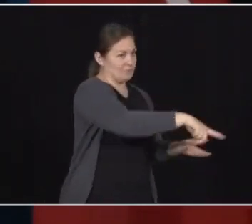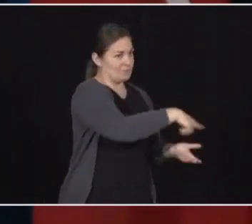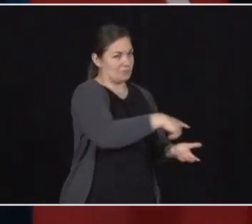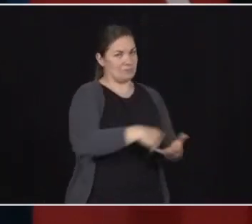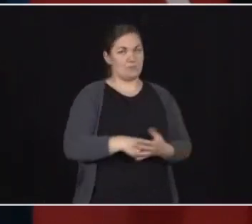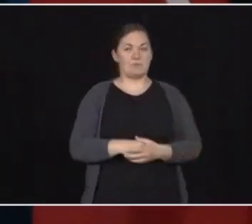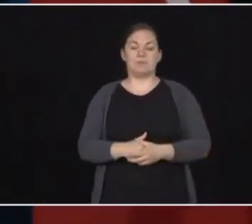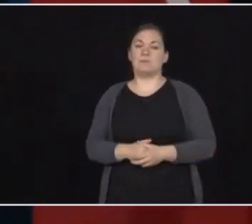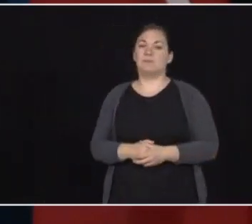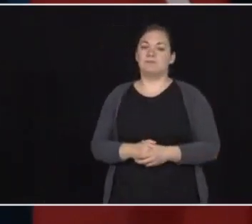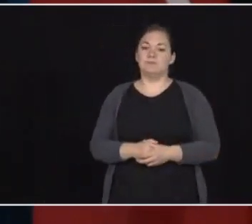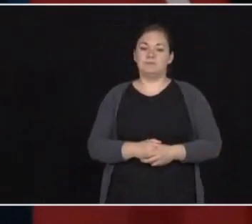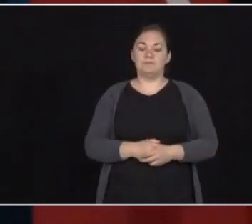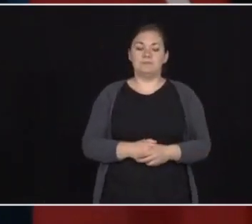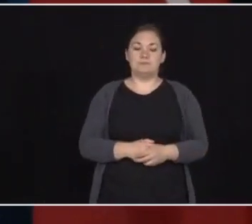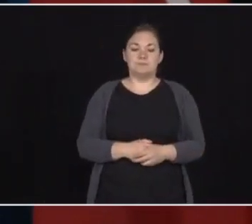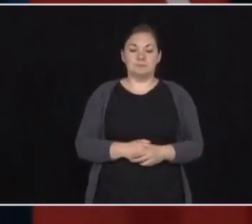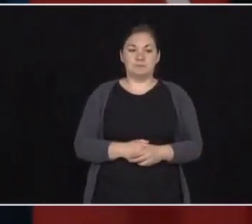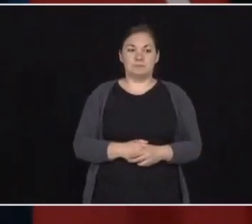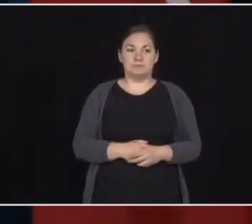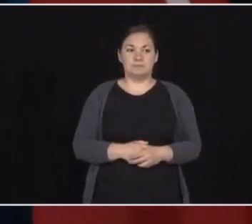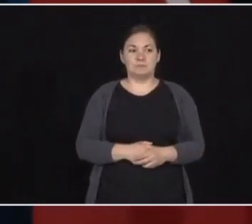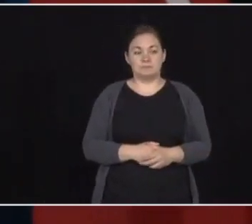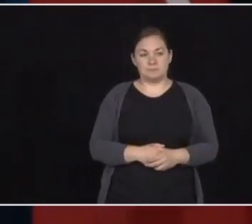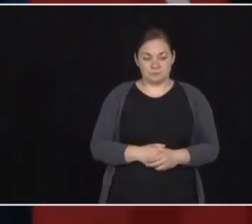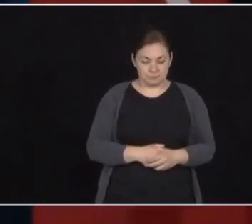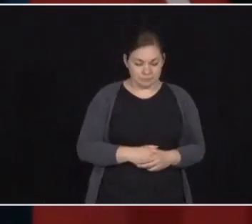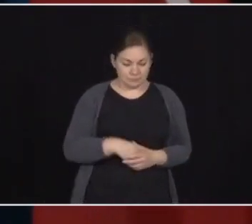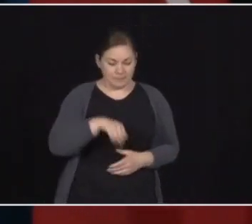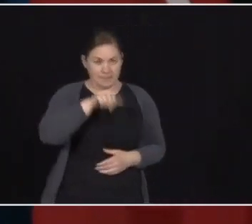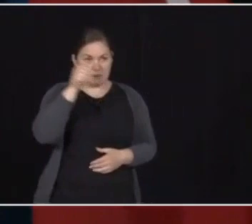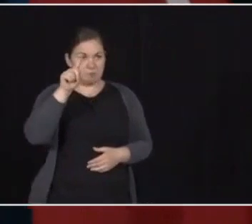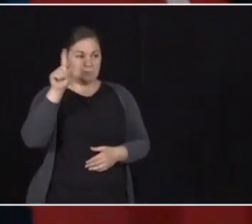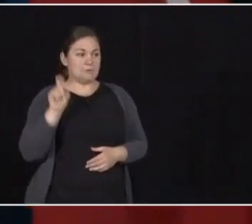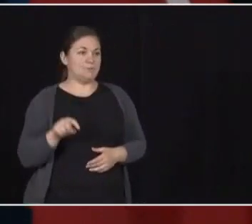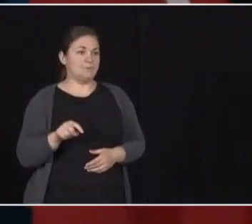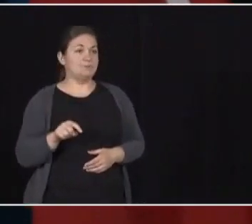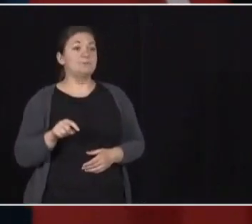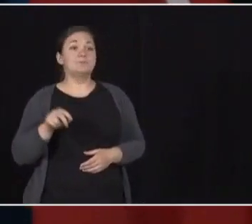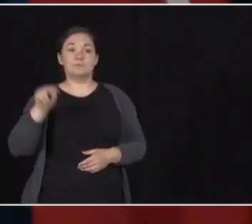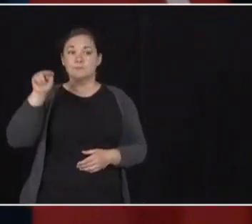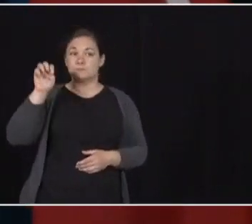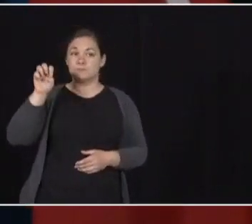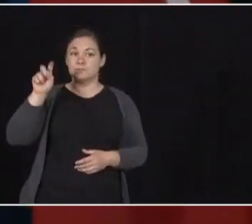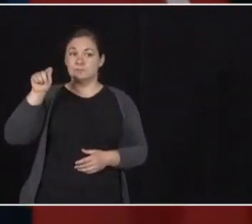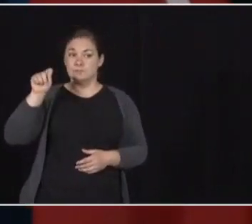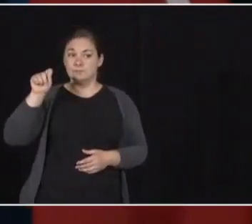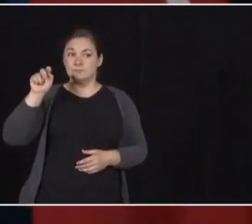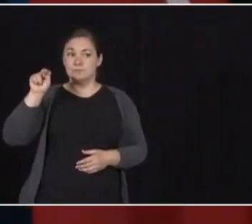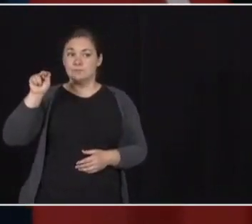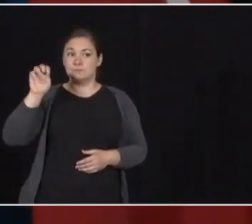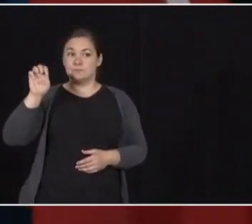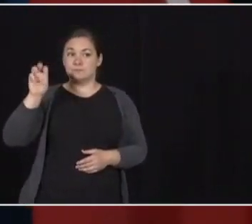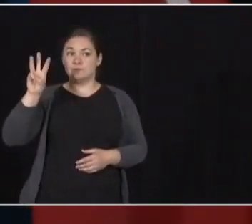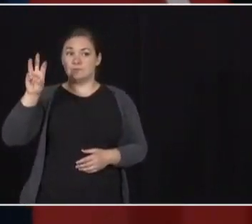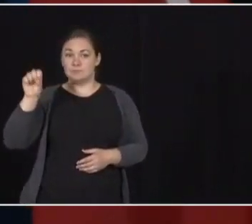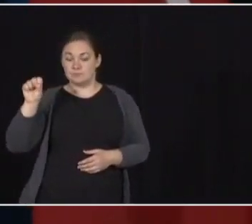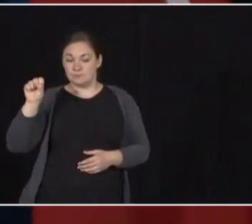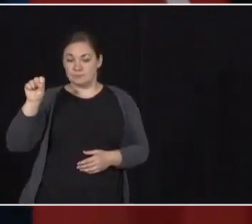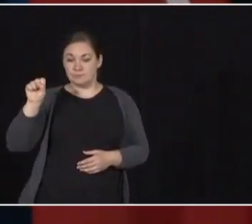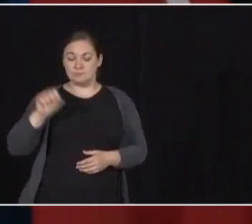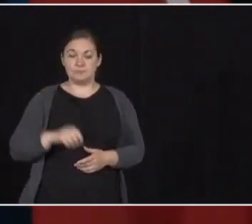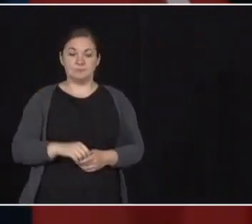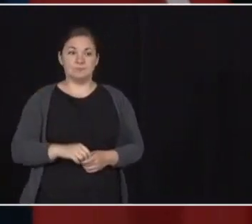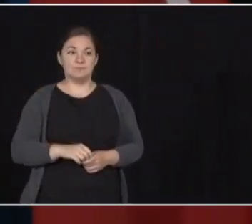question. Next question comes from James Murray from Net News Ledger. Please go ahead. Hi, James. Good